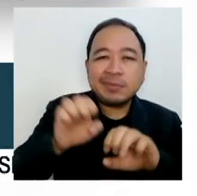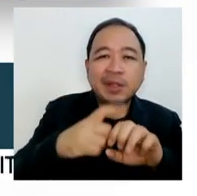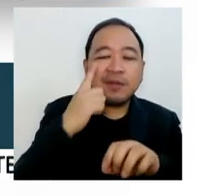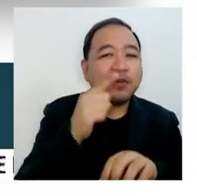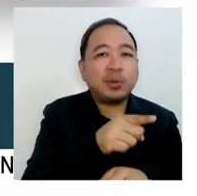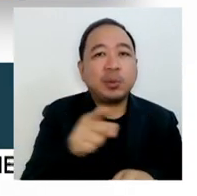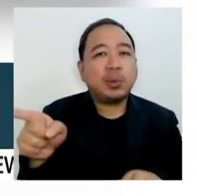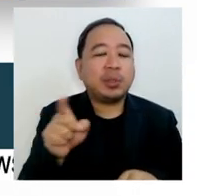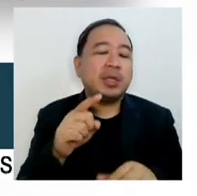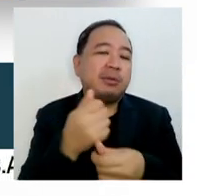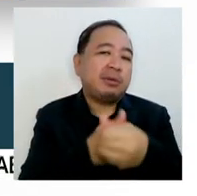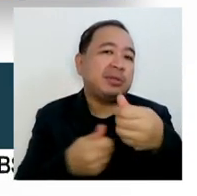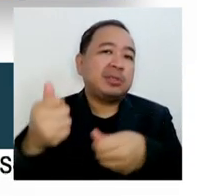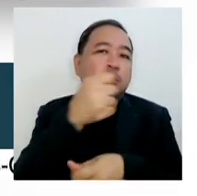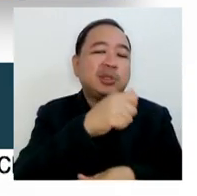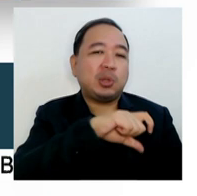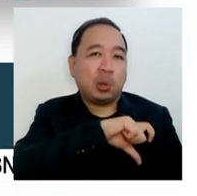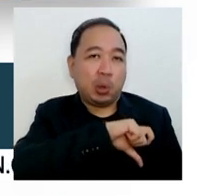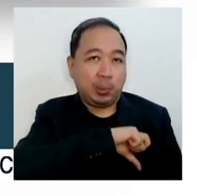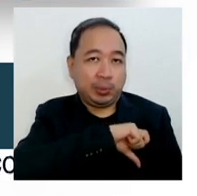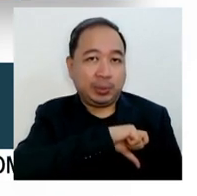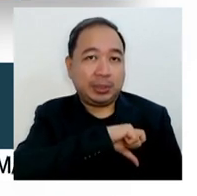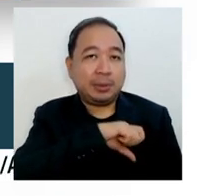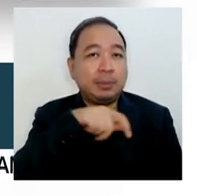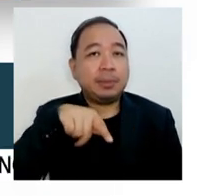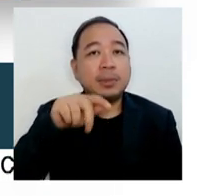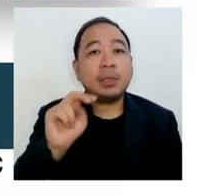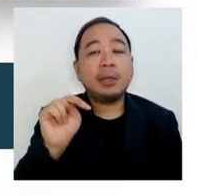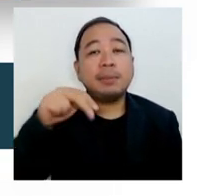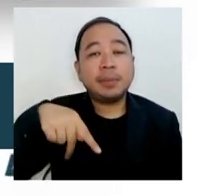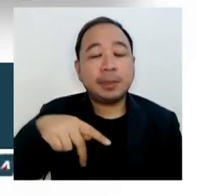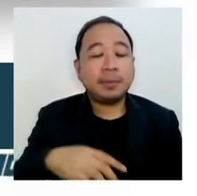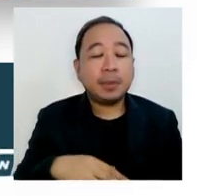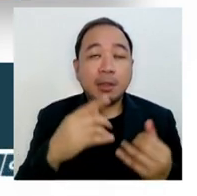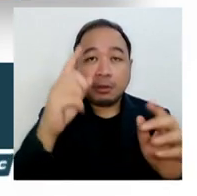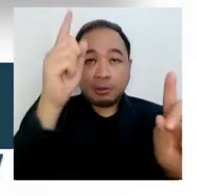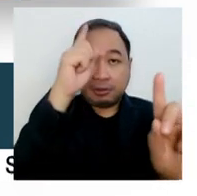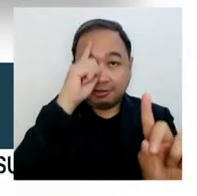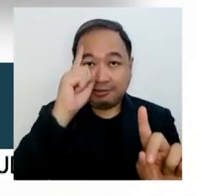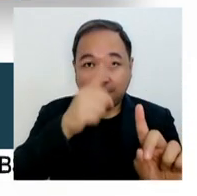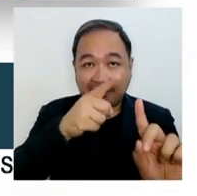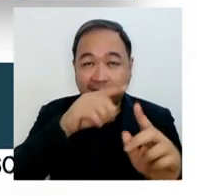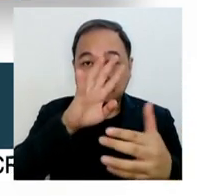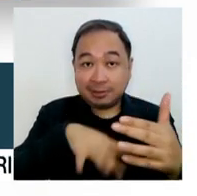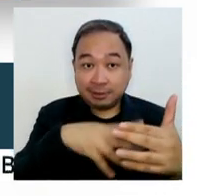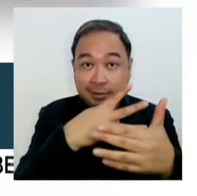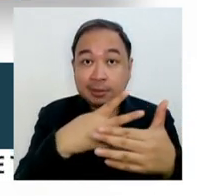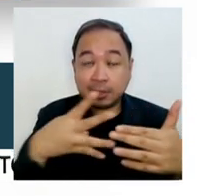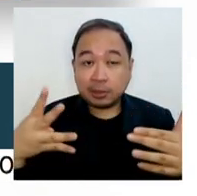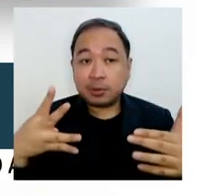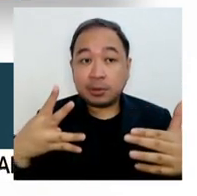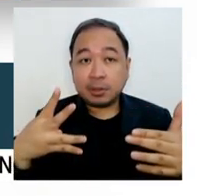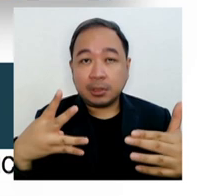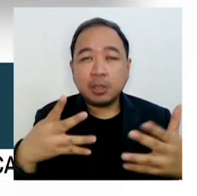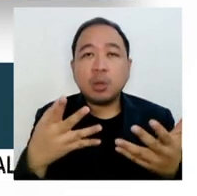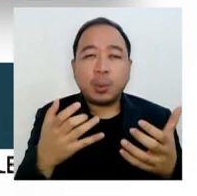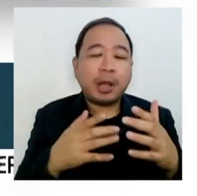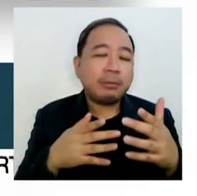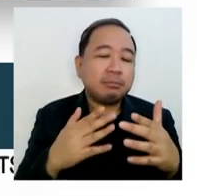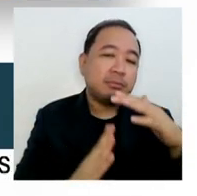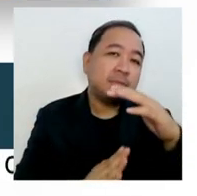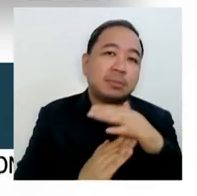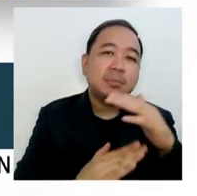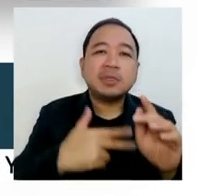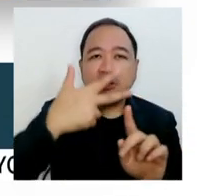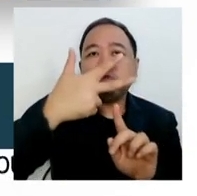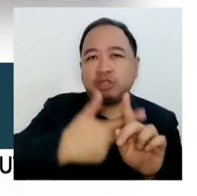mga senior officers po ng PNP. Ang target date po nila ay ayaw na nilang paabutin ng 3 months po